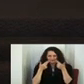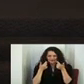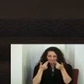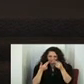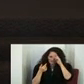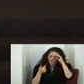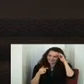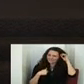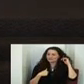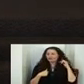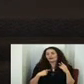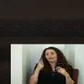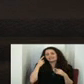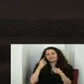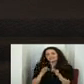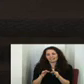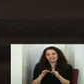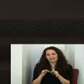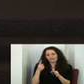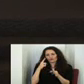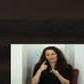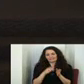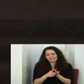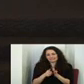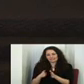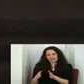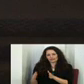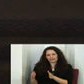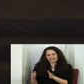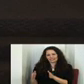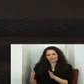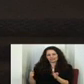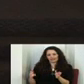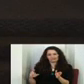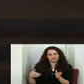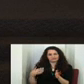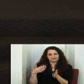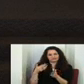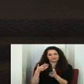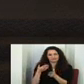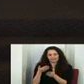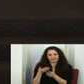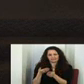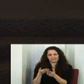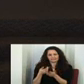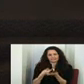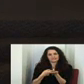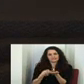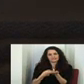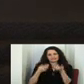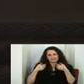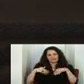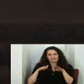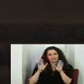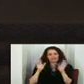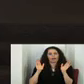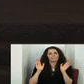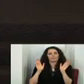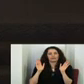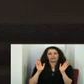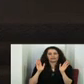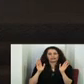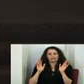I chose for this sermon series throughout this series of Lent to talk about giving up, this year more than